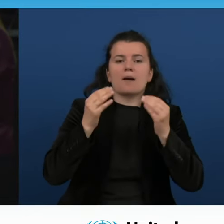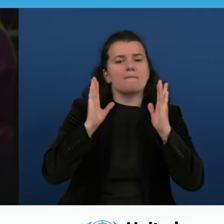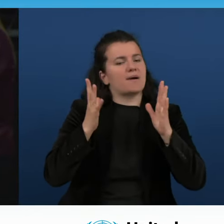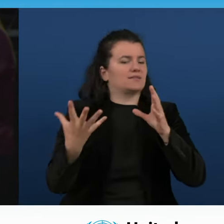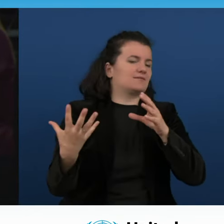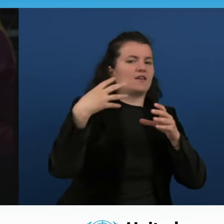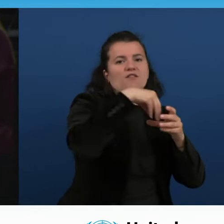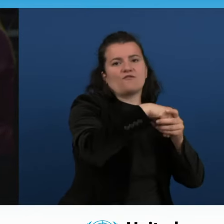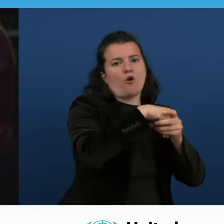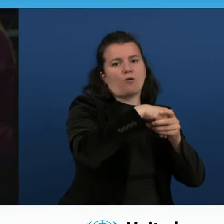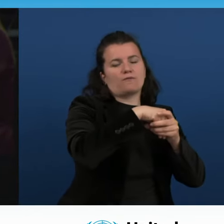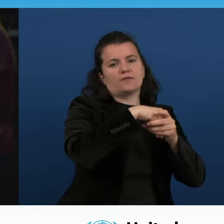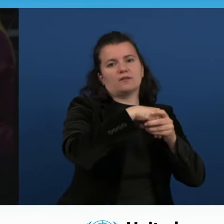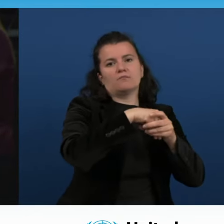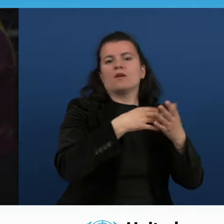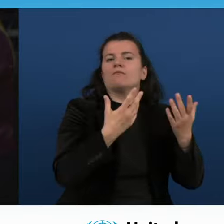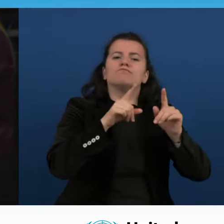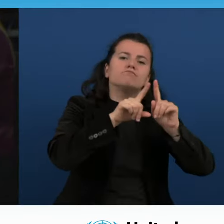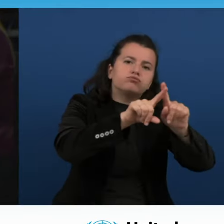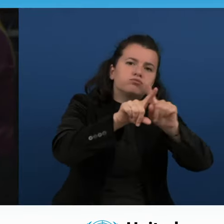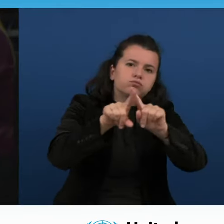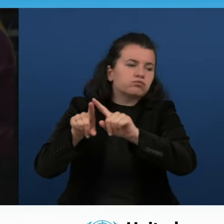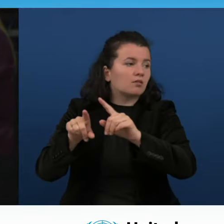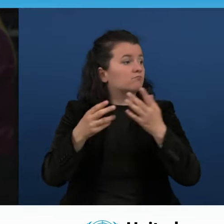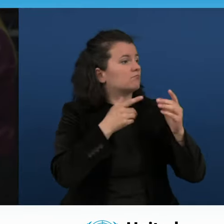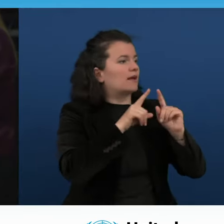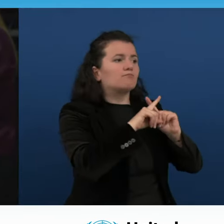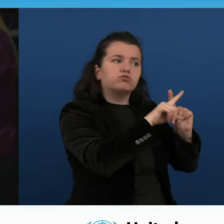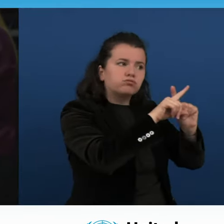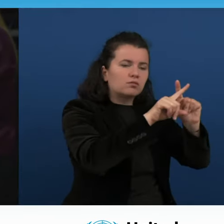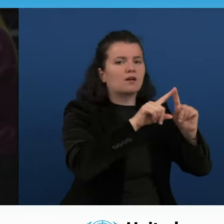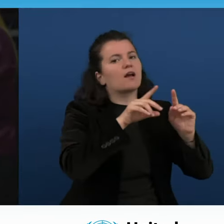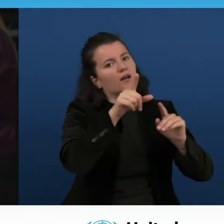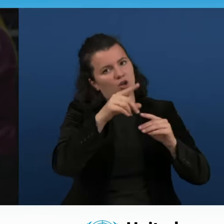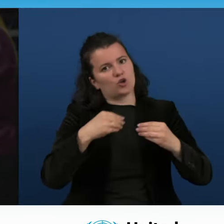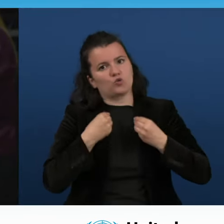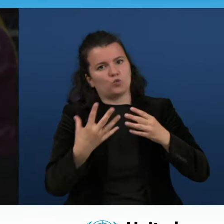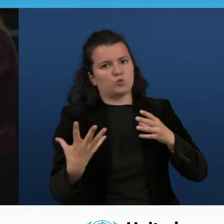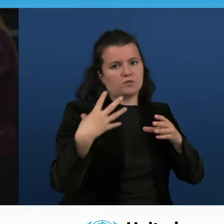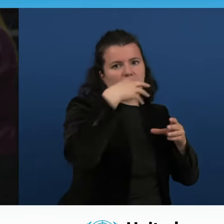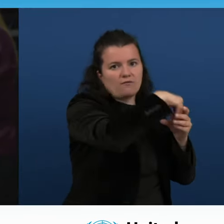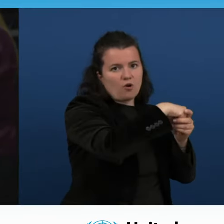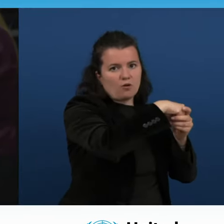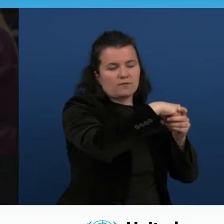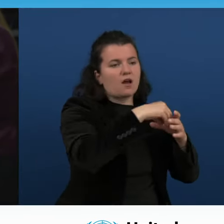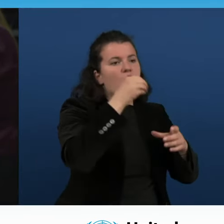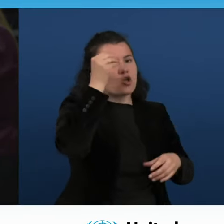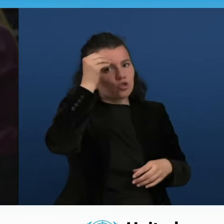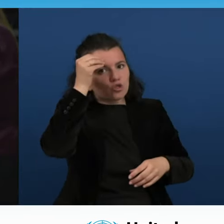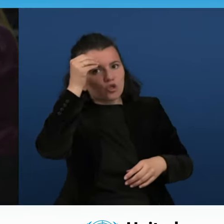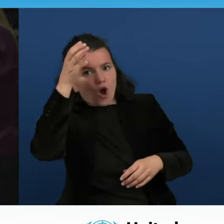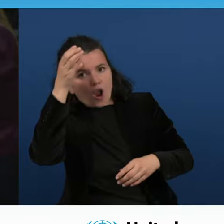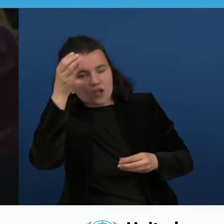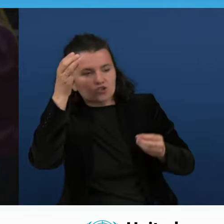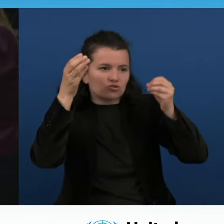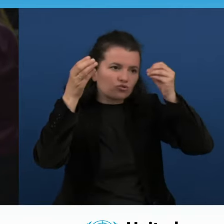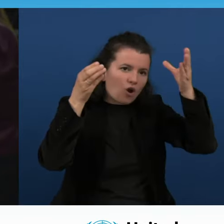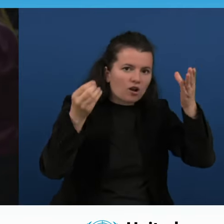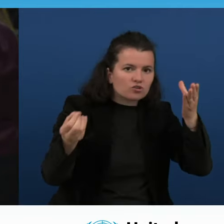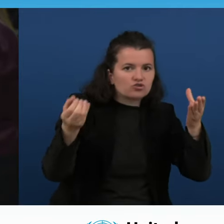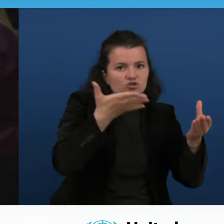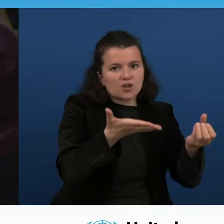diverse partners. Through knowledge sharing with policymakers, practitioners, and youth